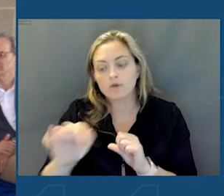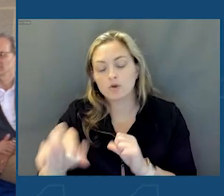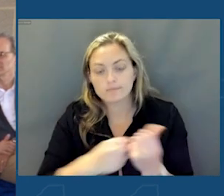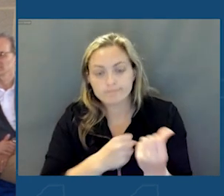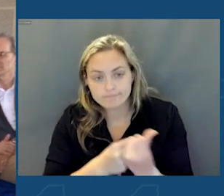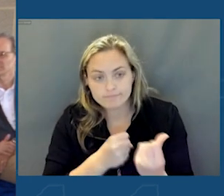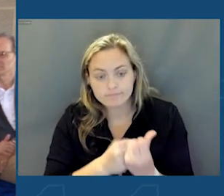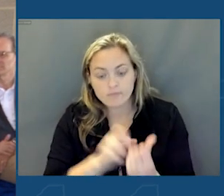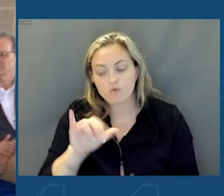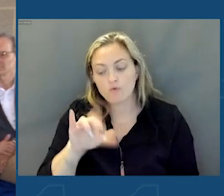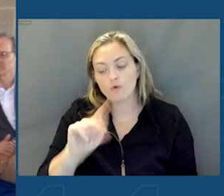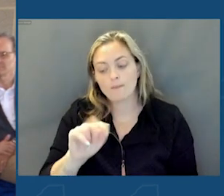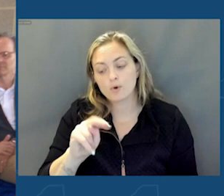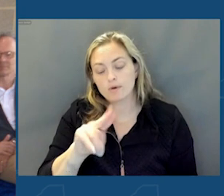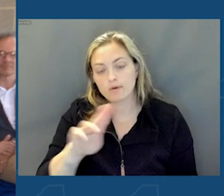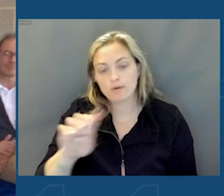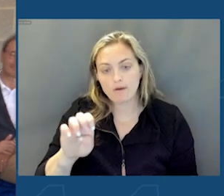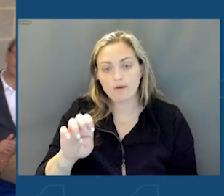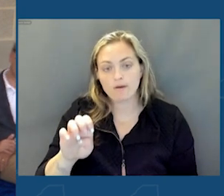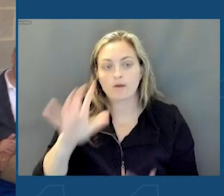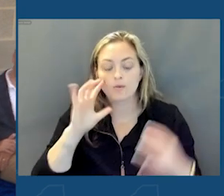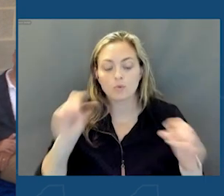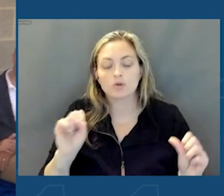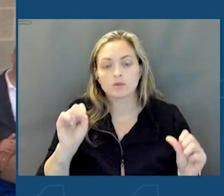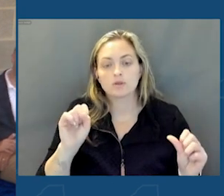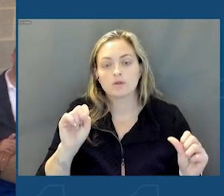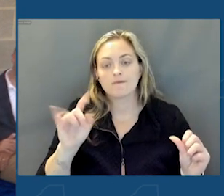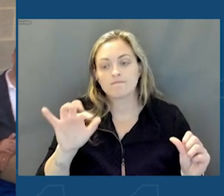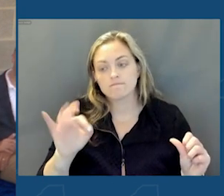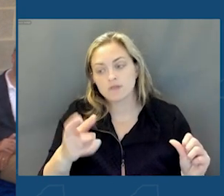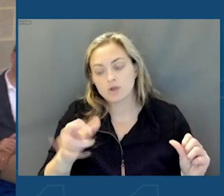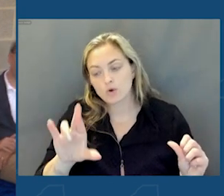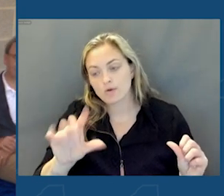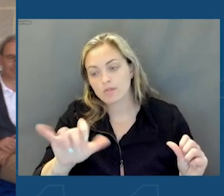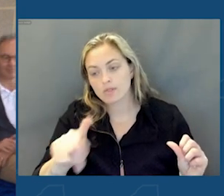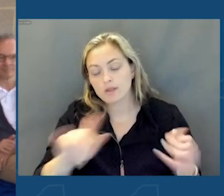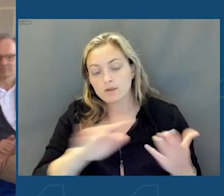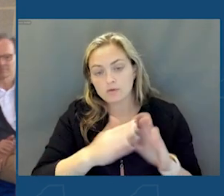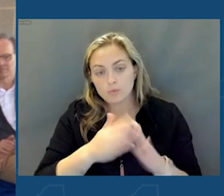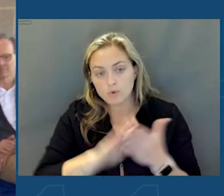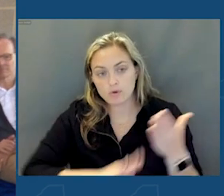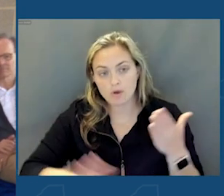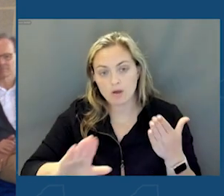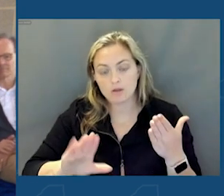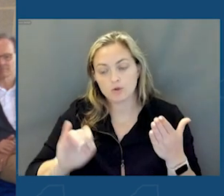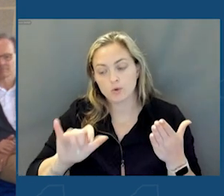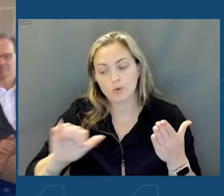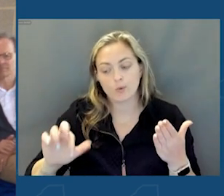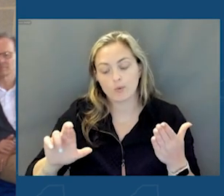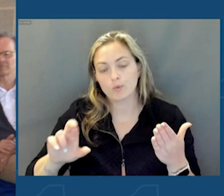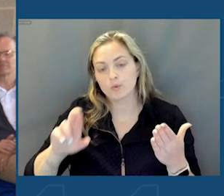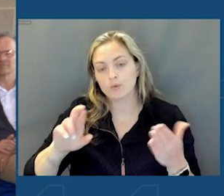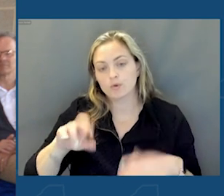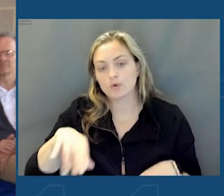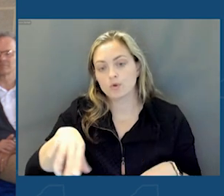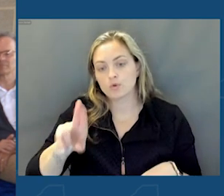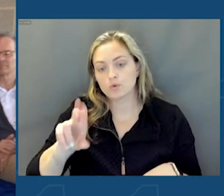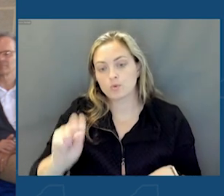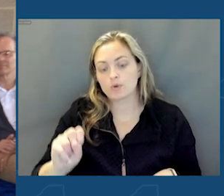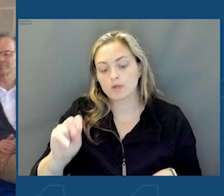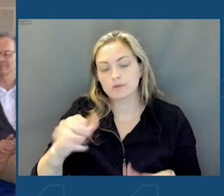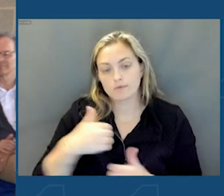Nye, president, Finger Lakes Community College, colonel, U.S. Army, retired. Dr. Ken